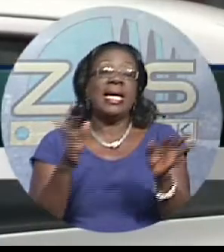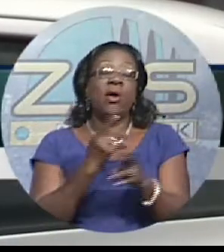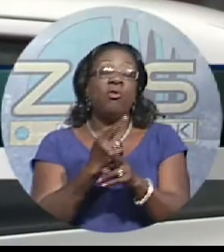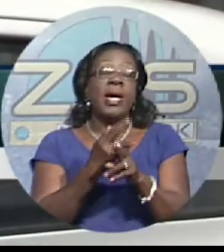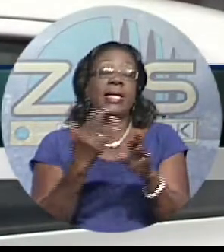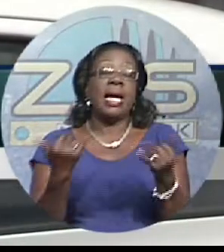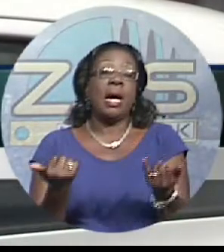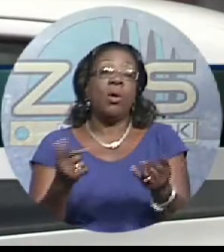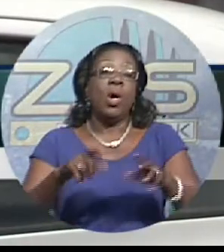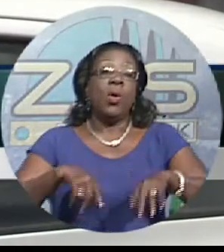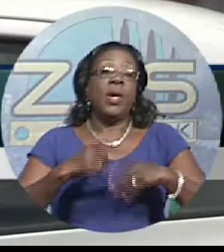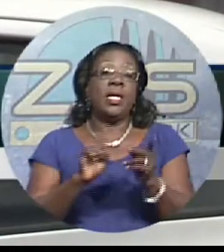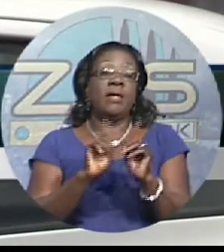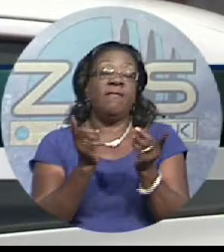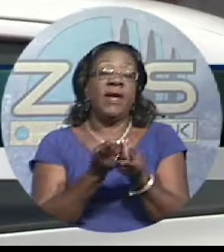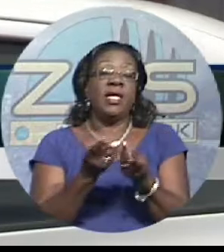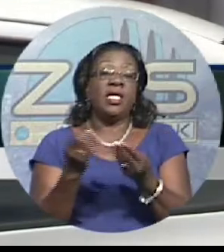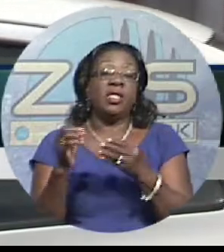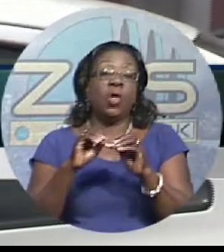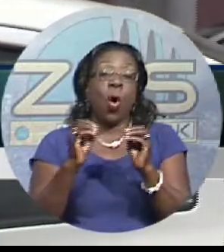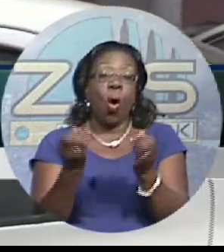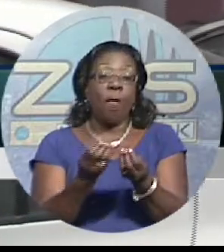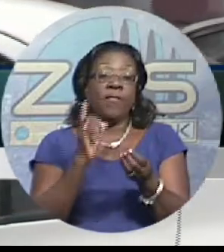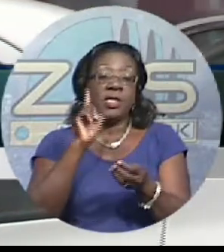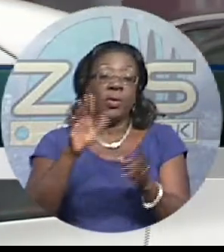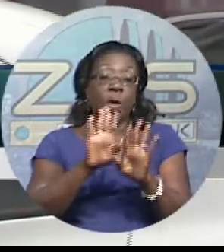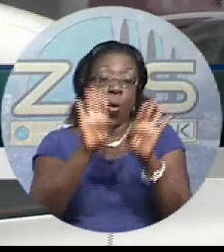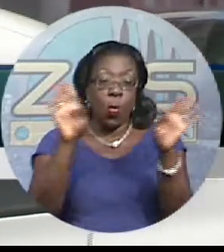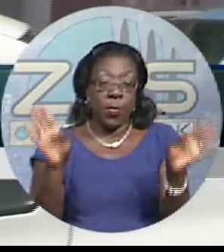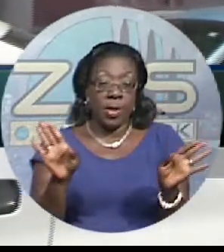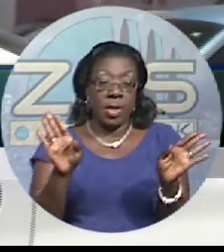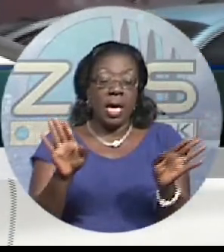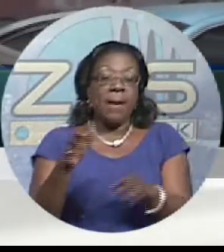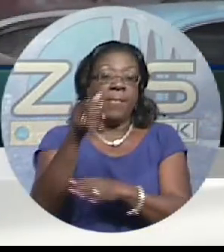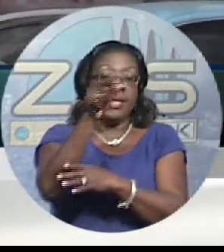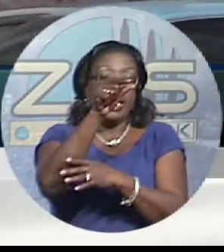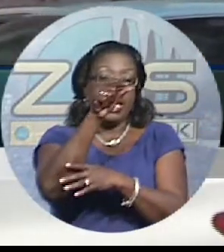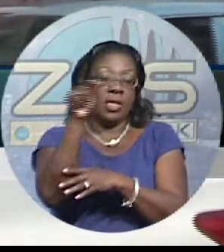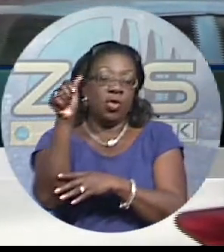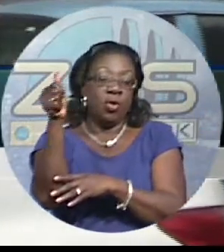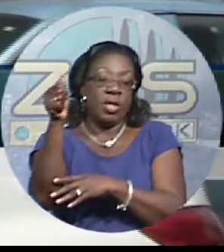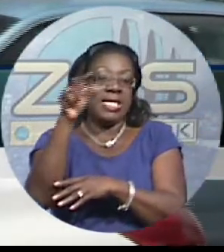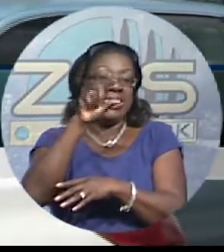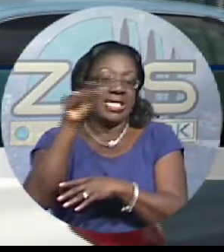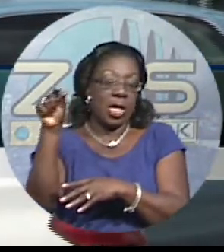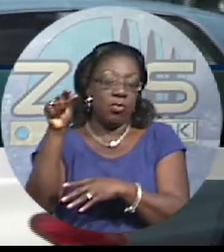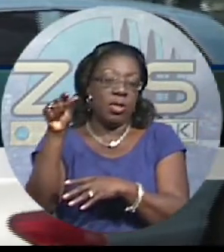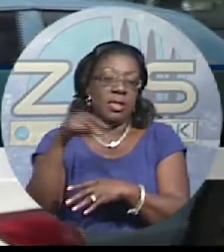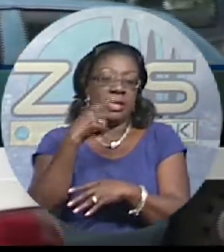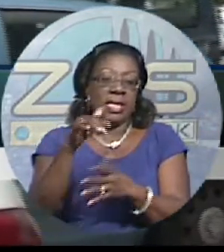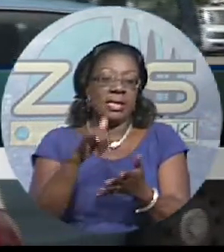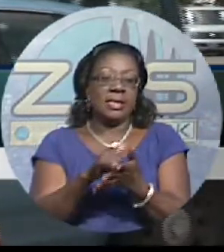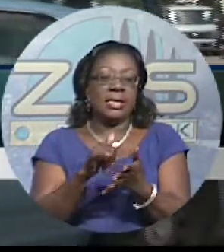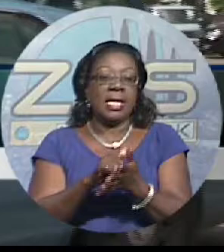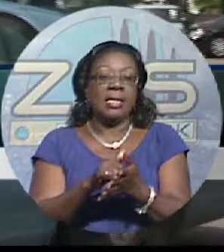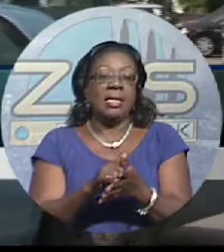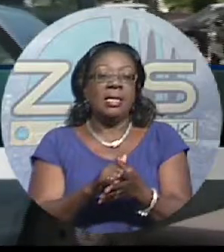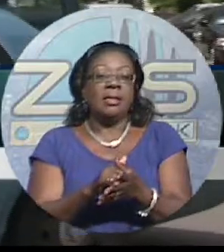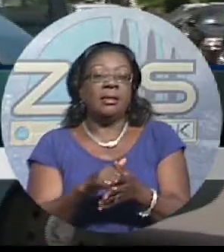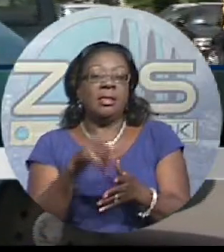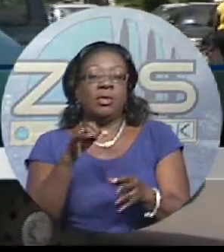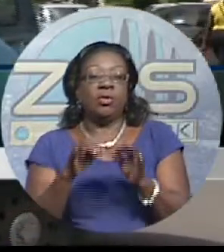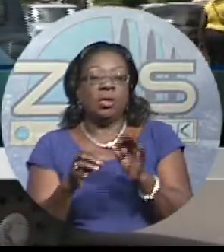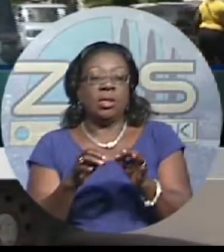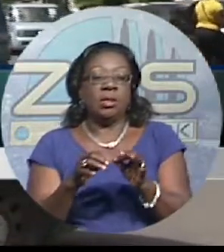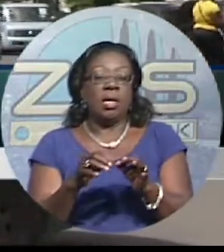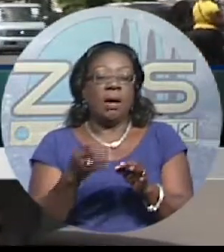Public Defenders Office will open. However, Attorney General Alison Maynard Gibson noted that the new directors include experienced jurists, a